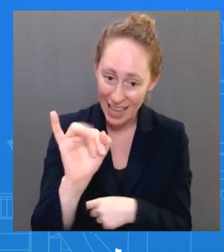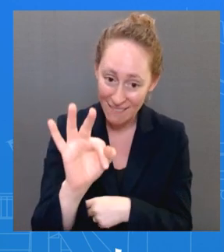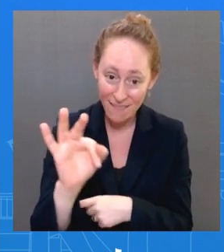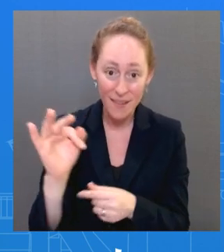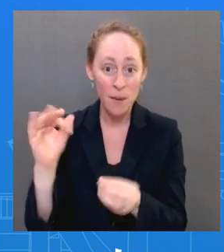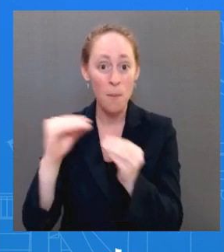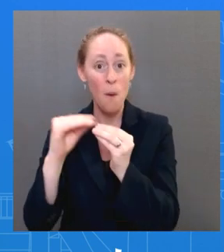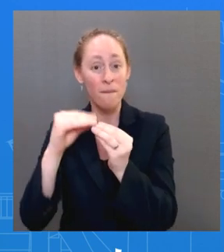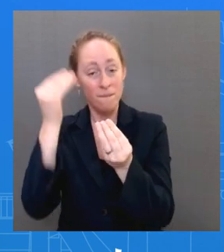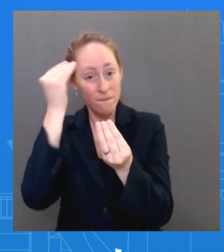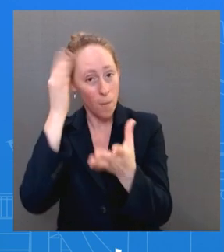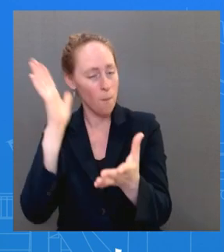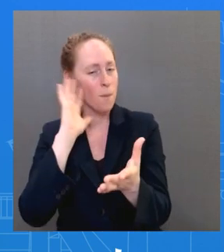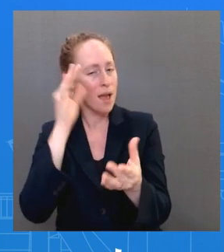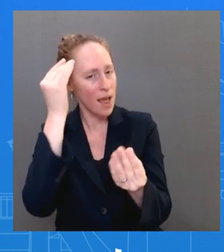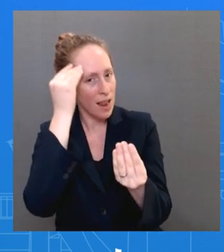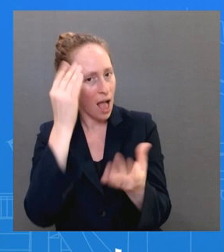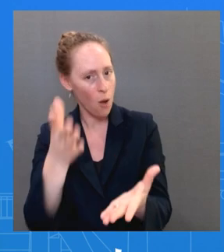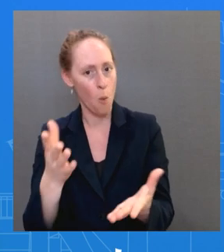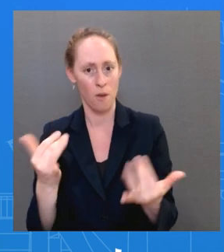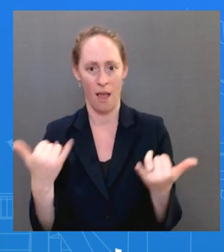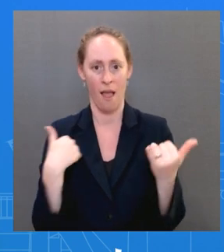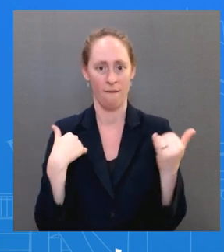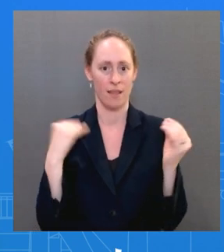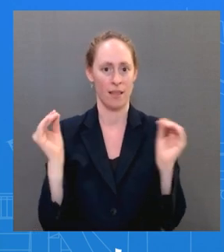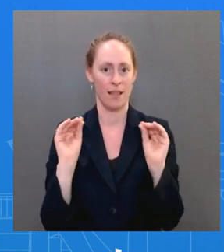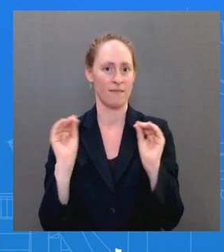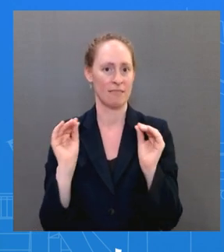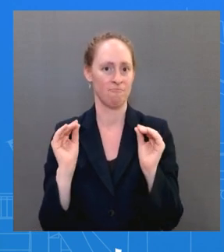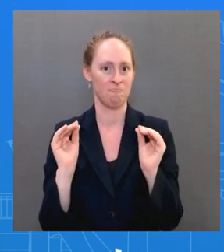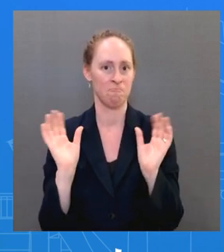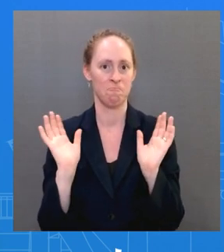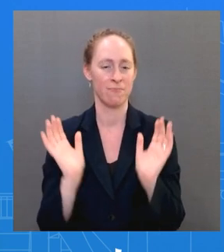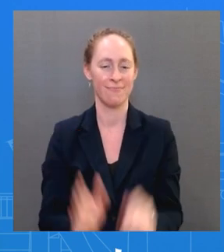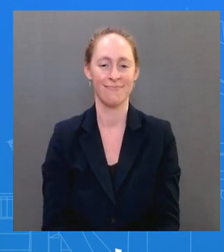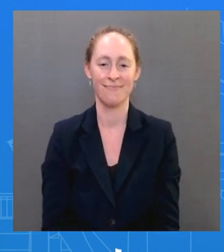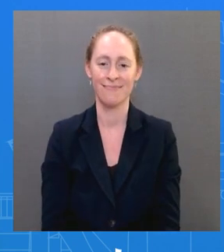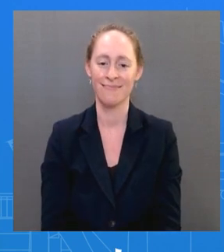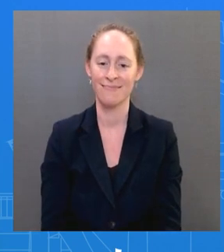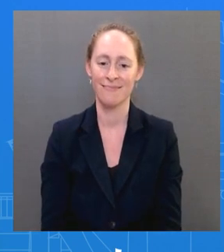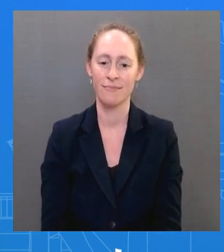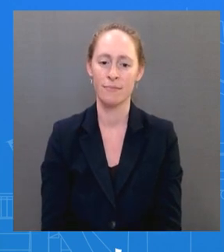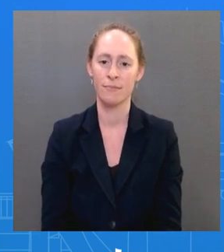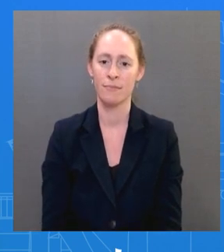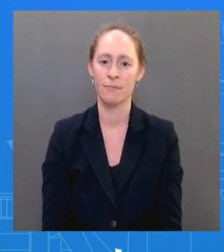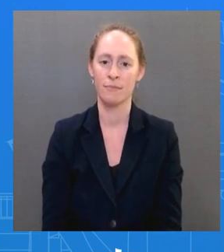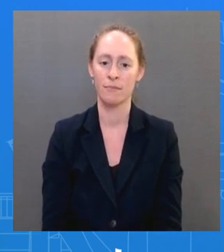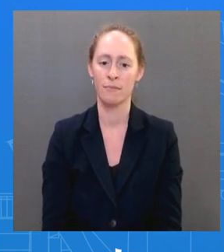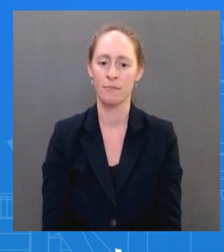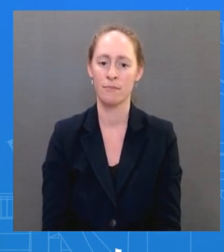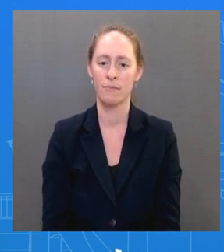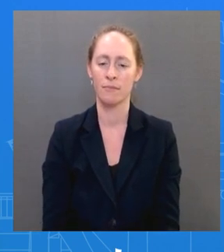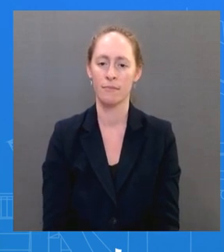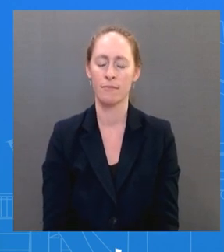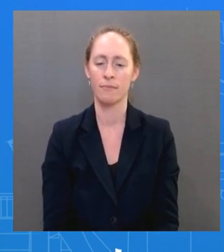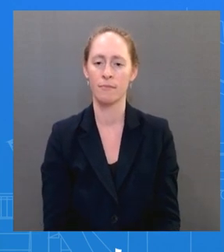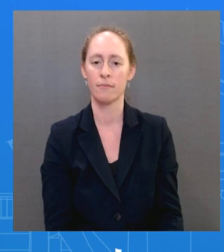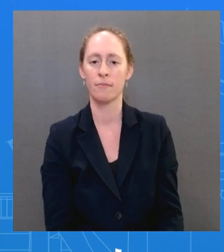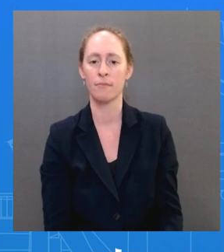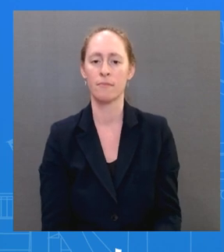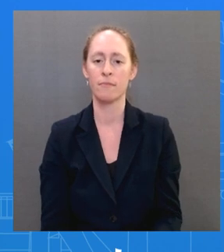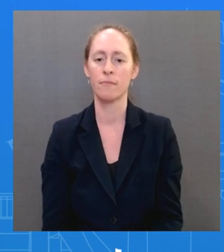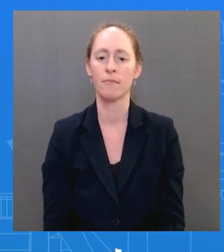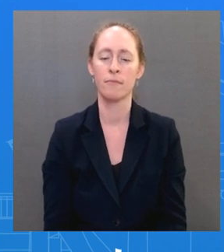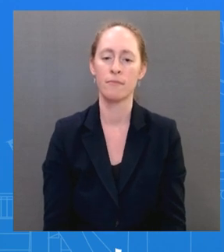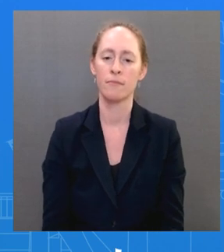the podium to share with you. What can you tell us about, other than, for example, the official photographer or videographer? Who else is actually in the room with the